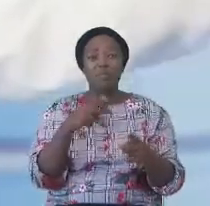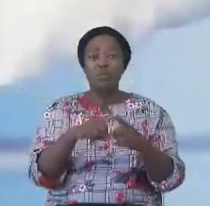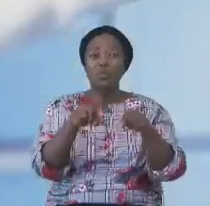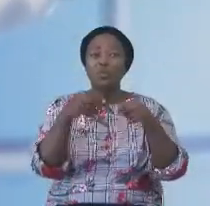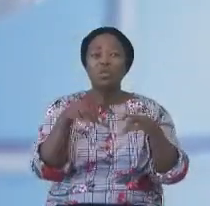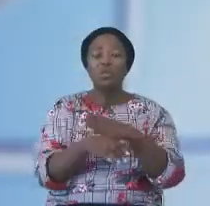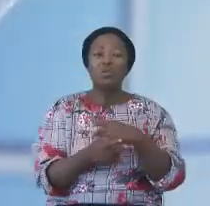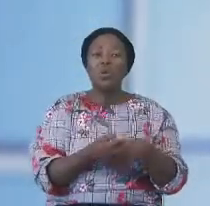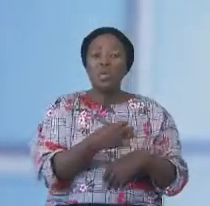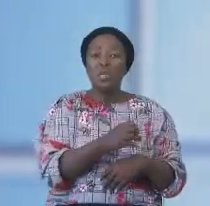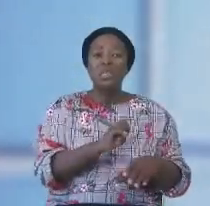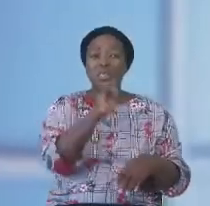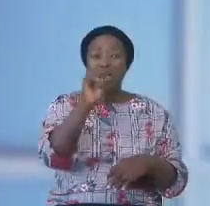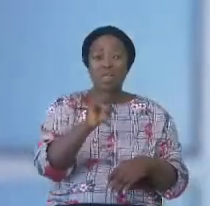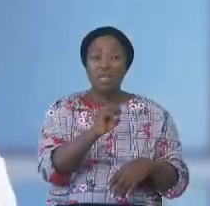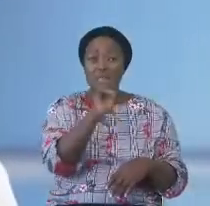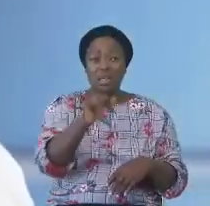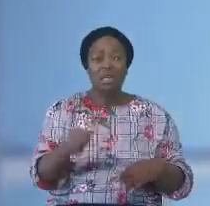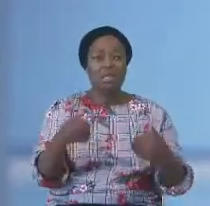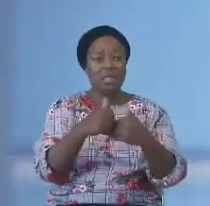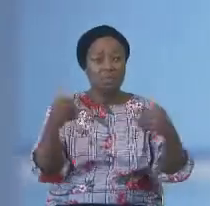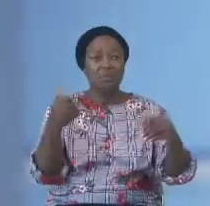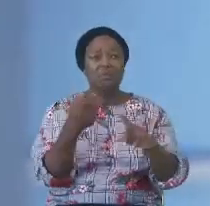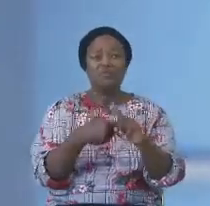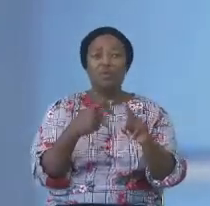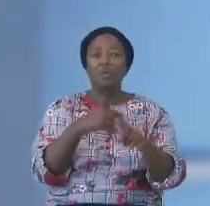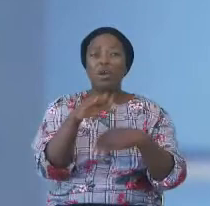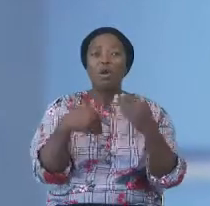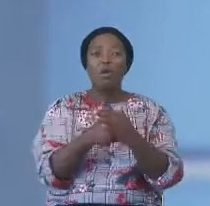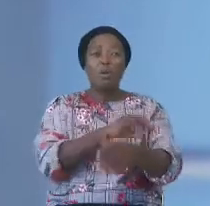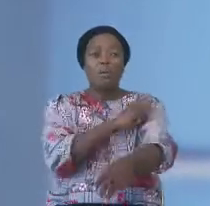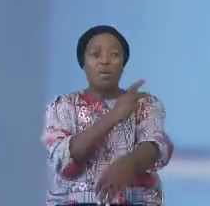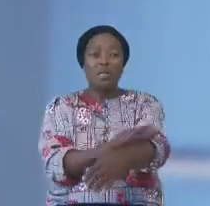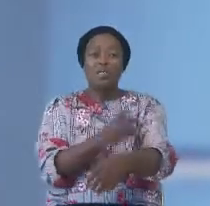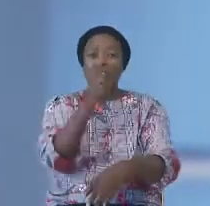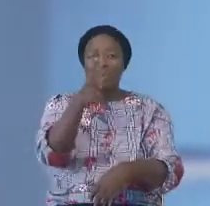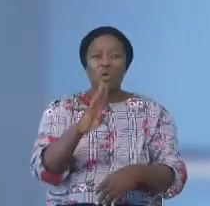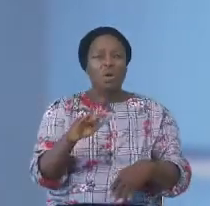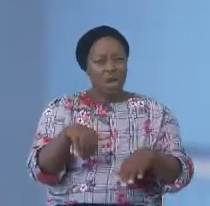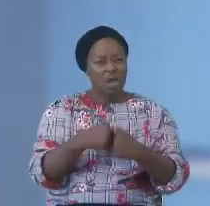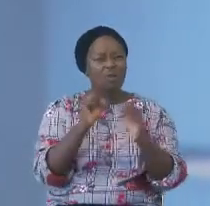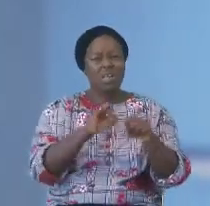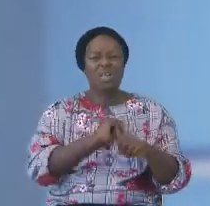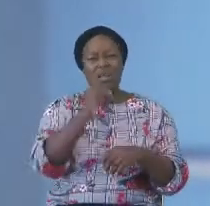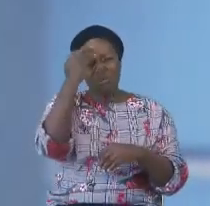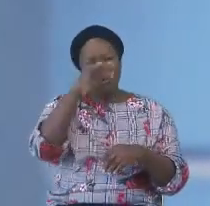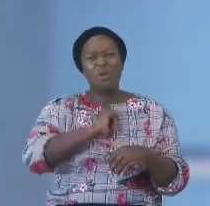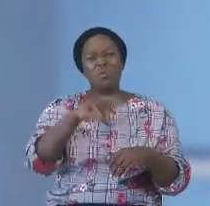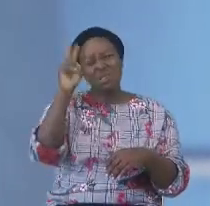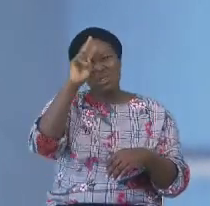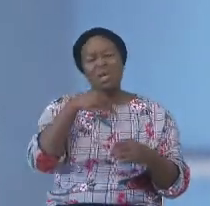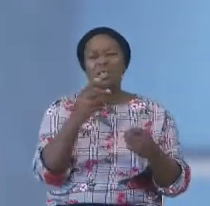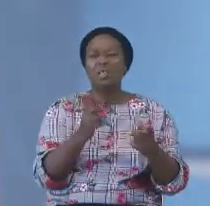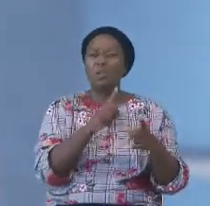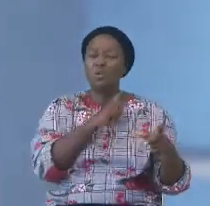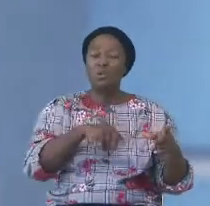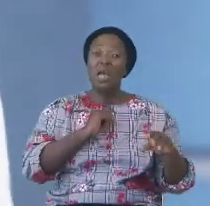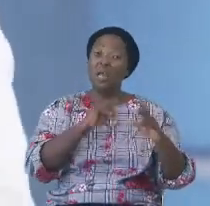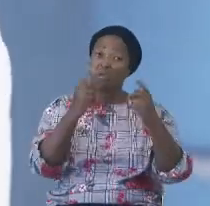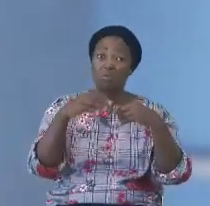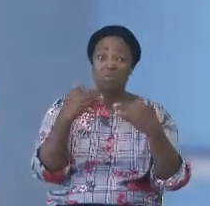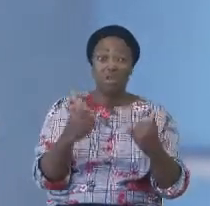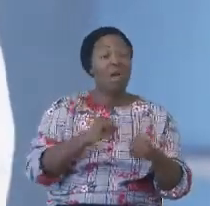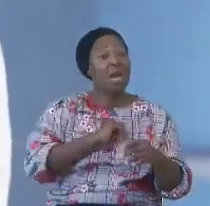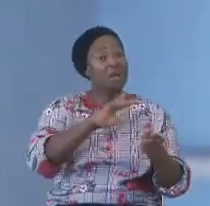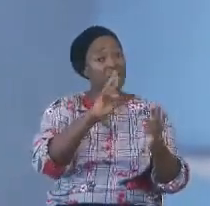that will land me in eternal destruction, eternal separation from the Almighty God. How could I know?